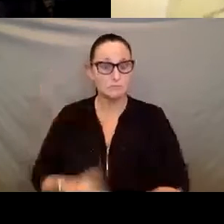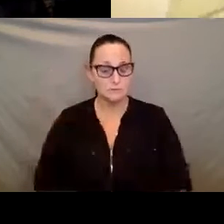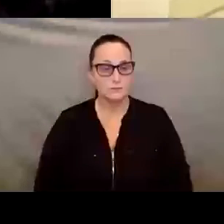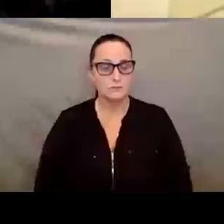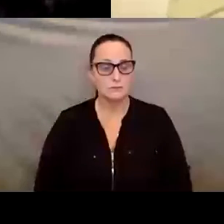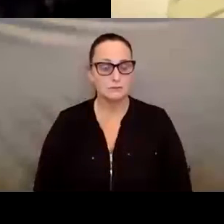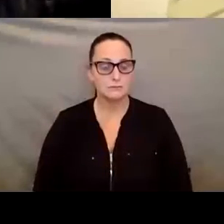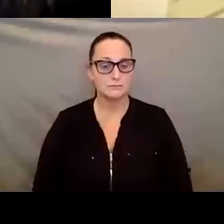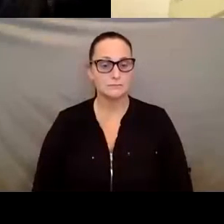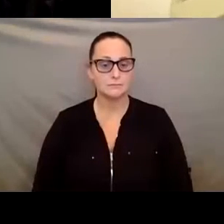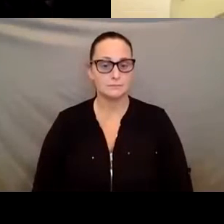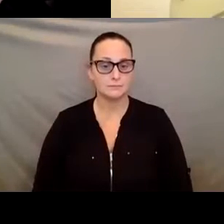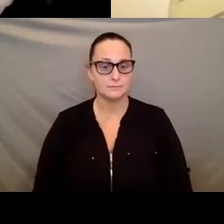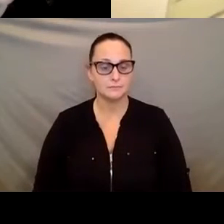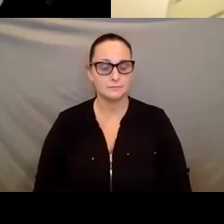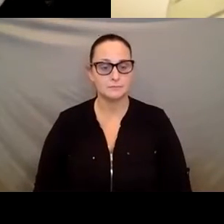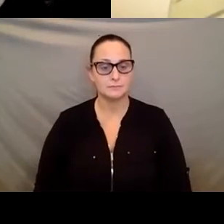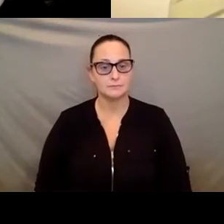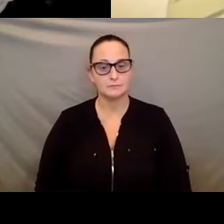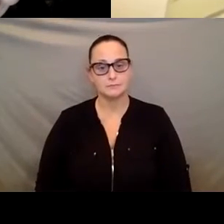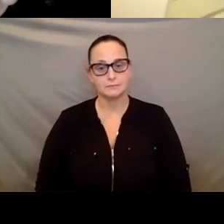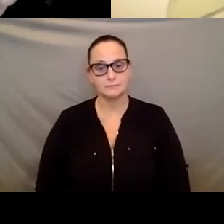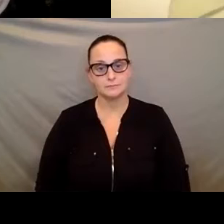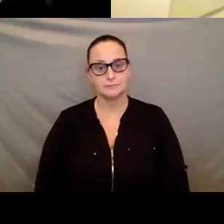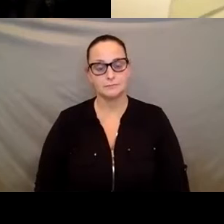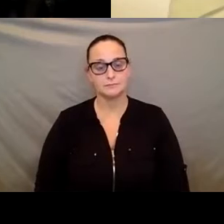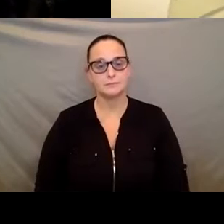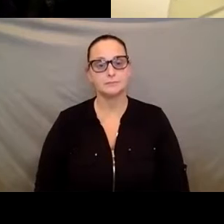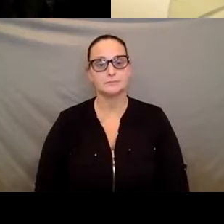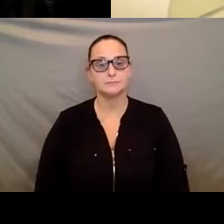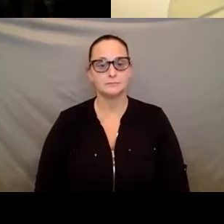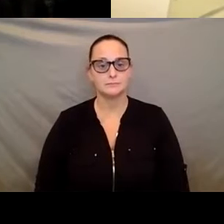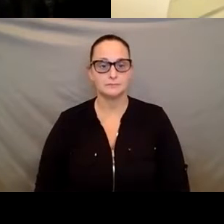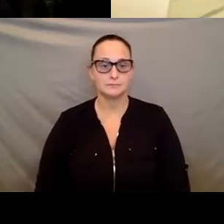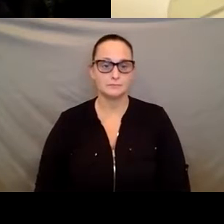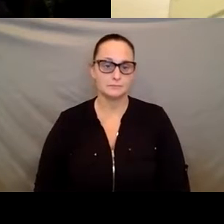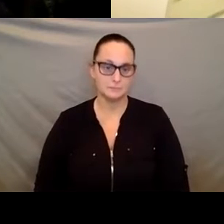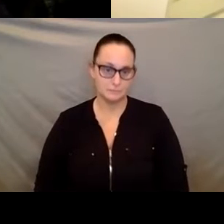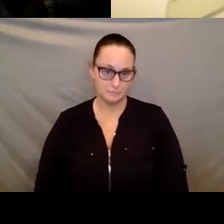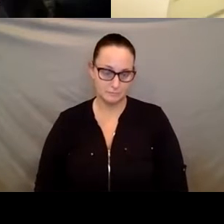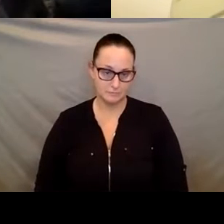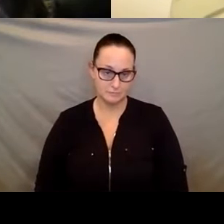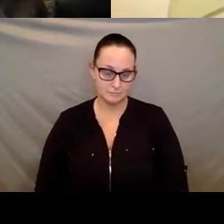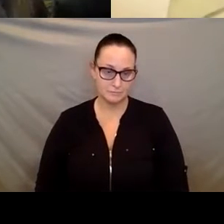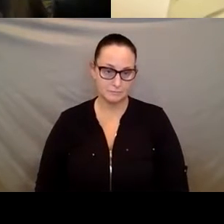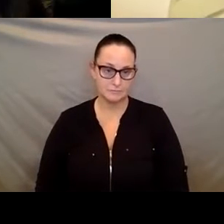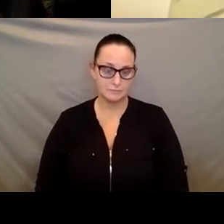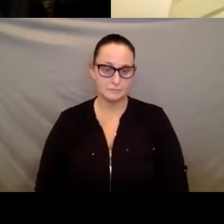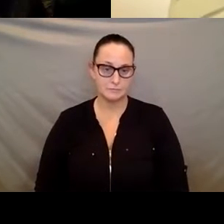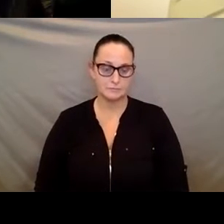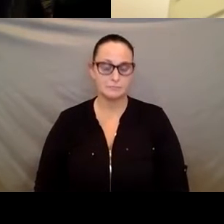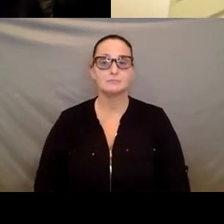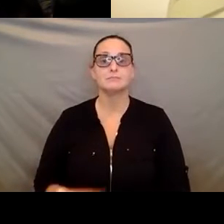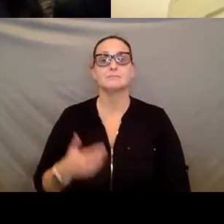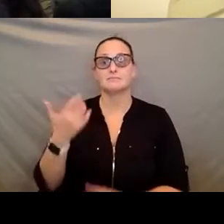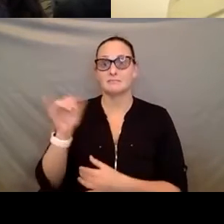And as Stephen said, every issue is a disability issue. And as